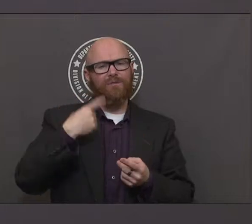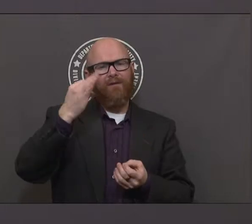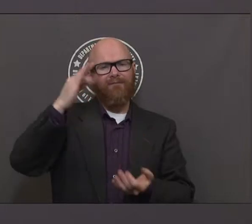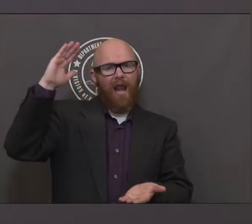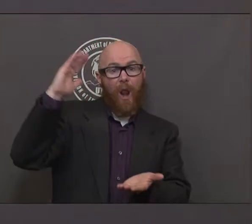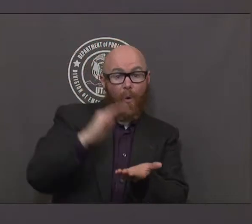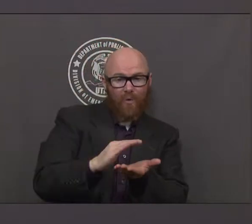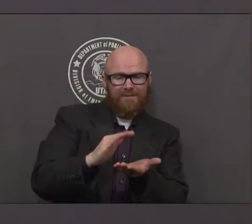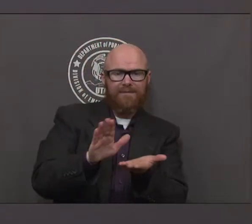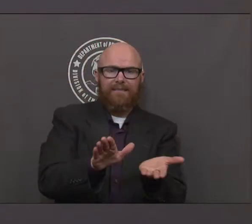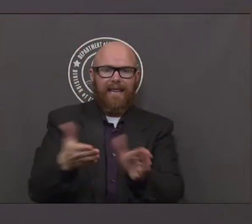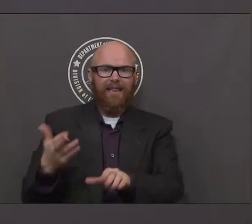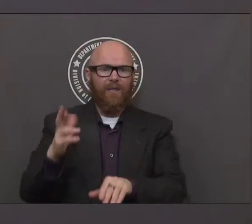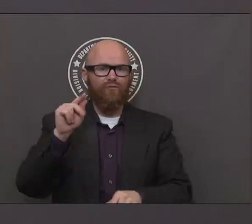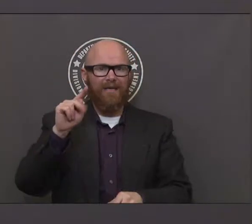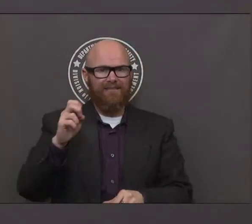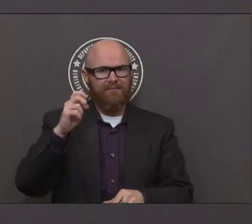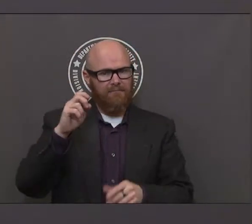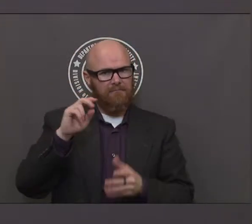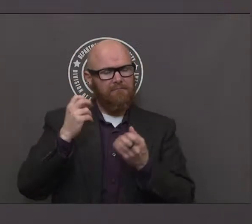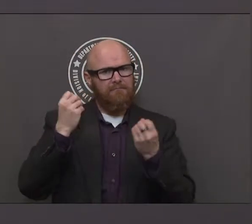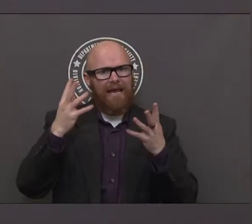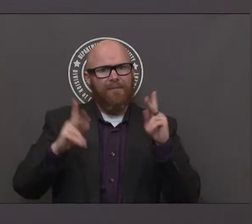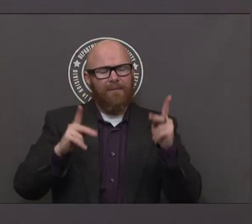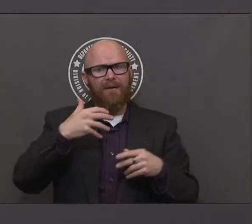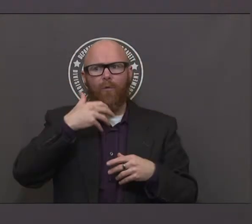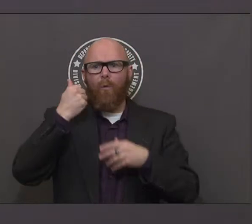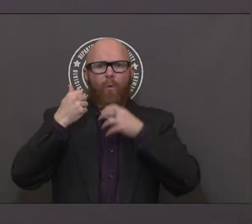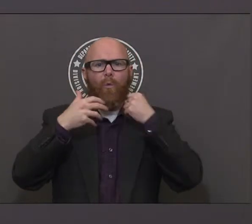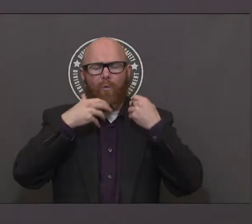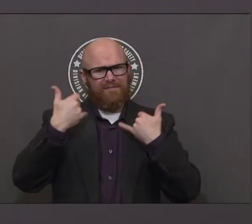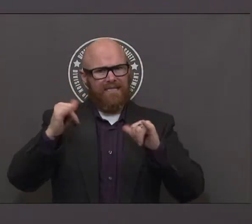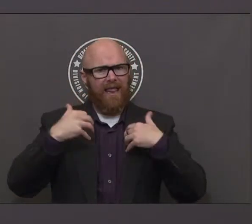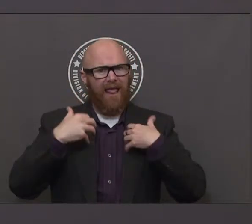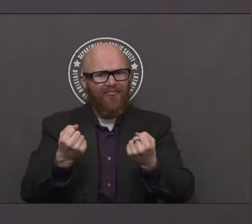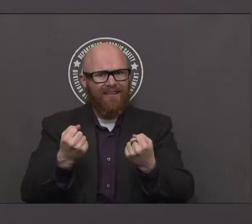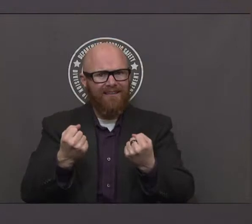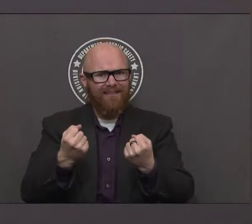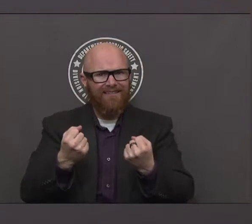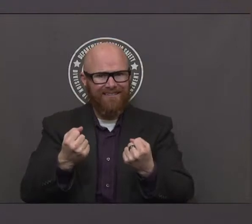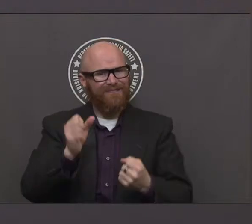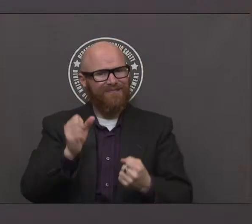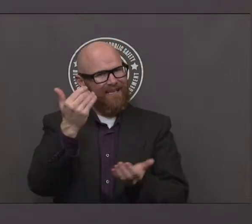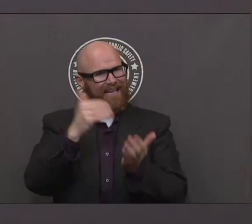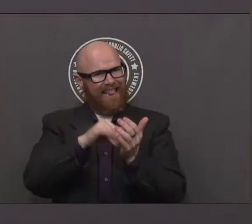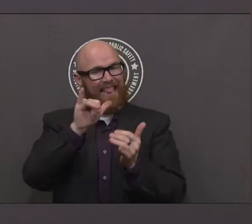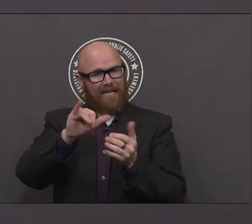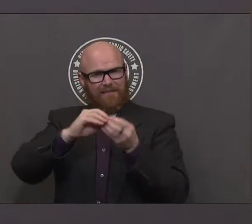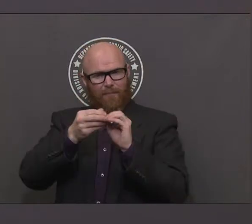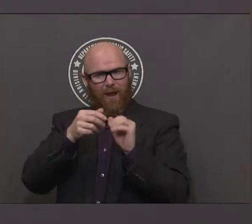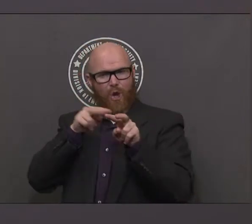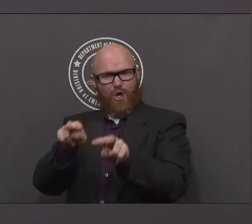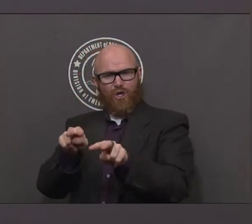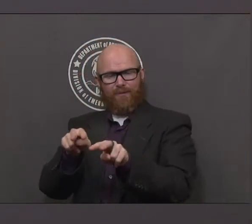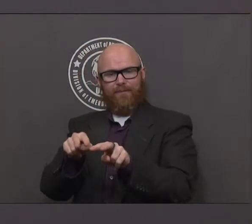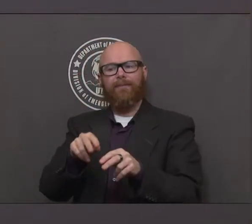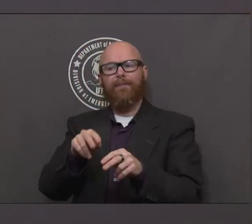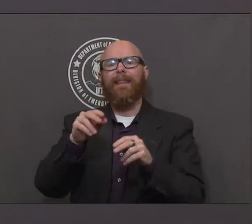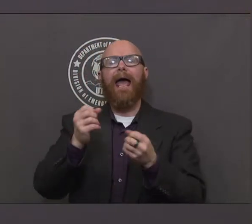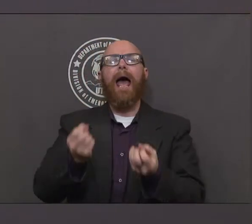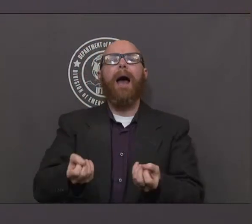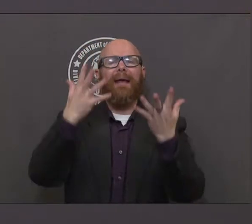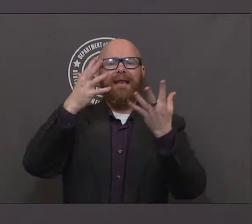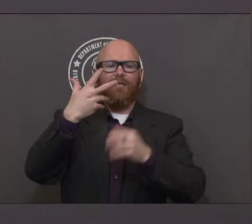and that's definitely good news. So the number to focus on, again, because the distribution of vaccine